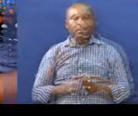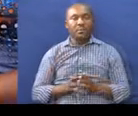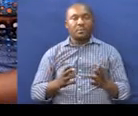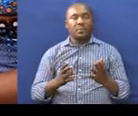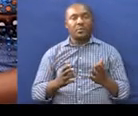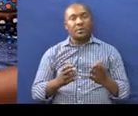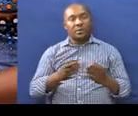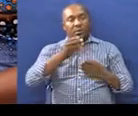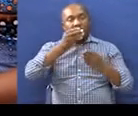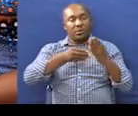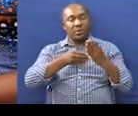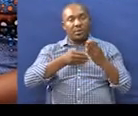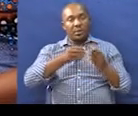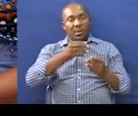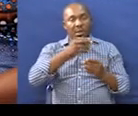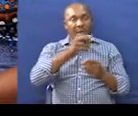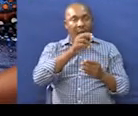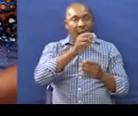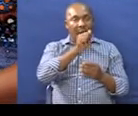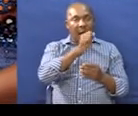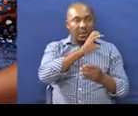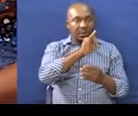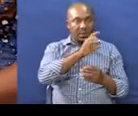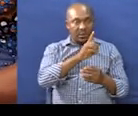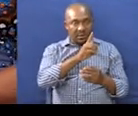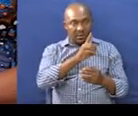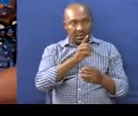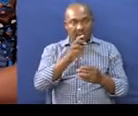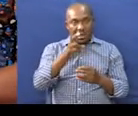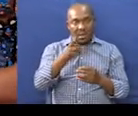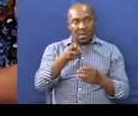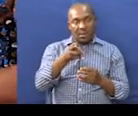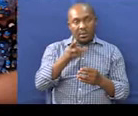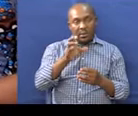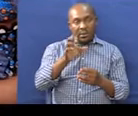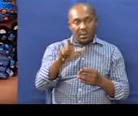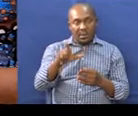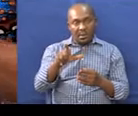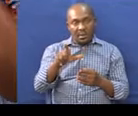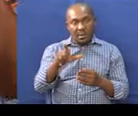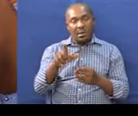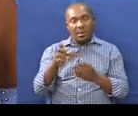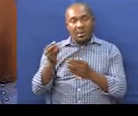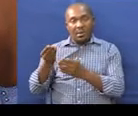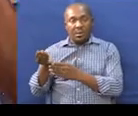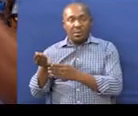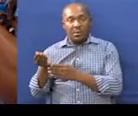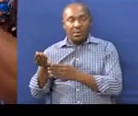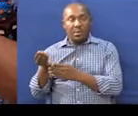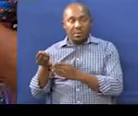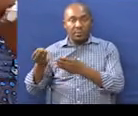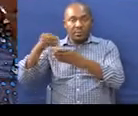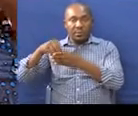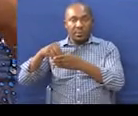between acid, HCl, and sodium hydroxide is called the neutralization reaction, because any reaction between acid and